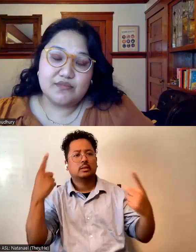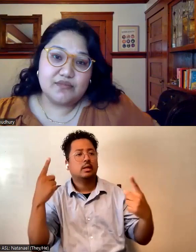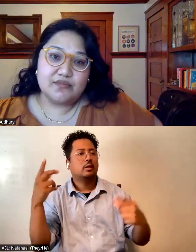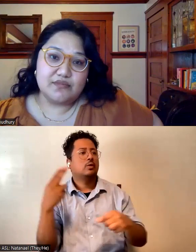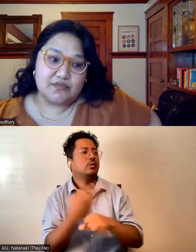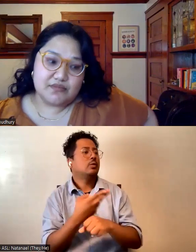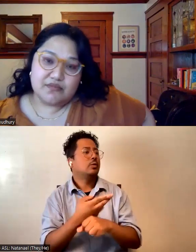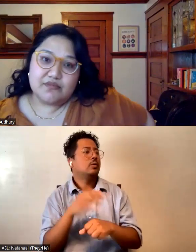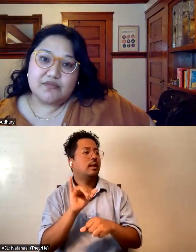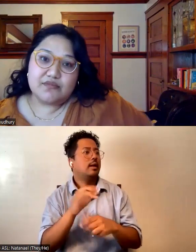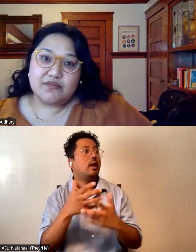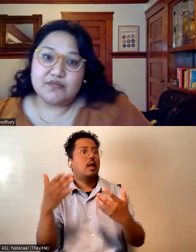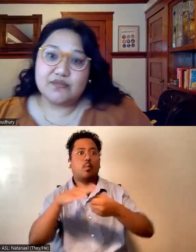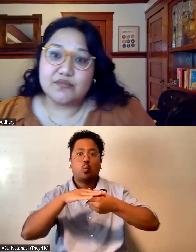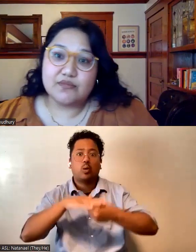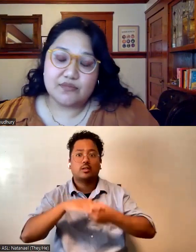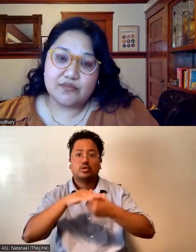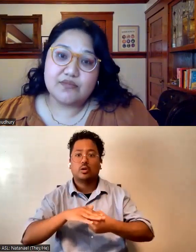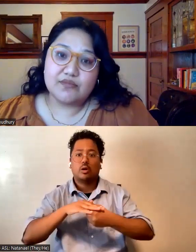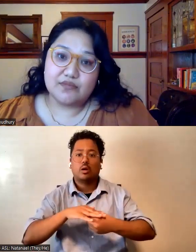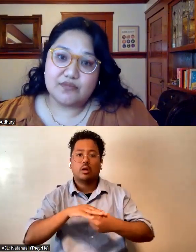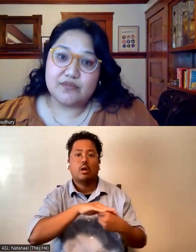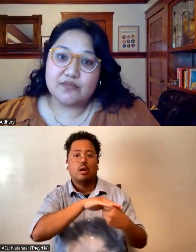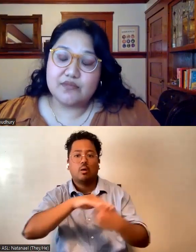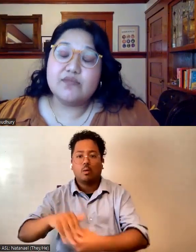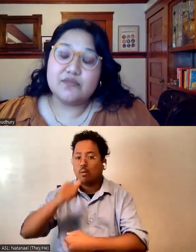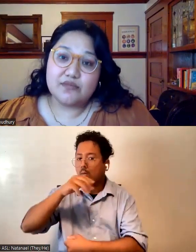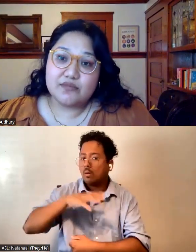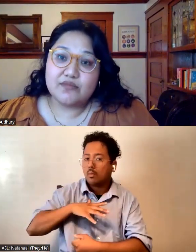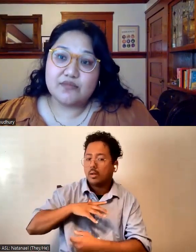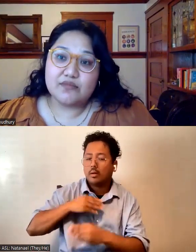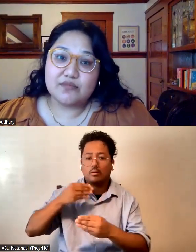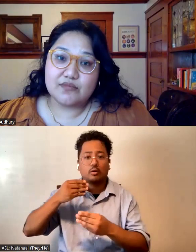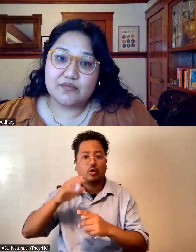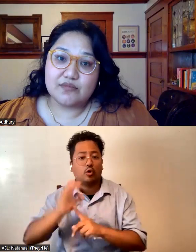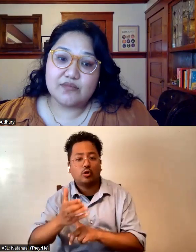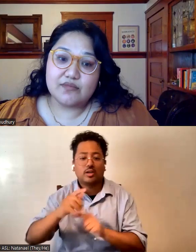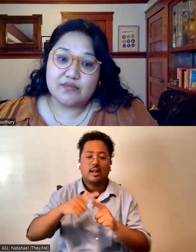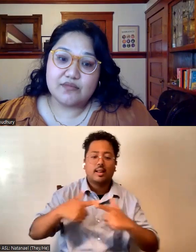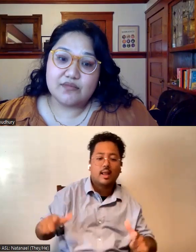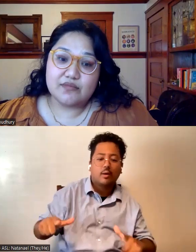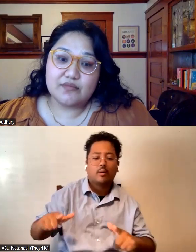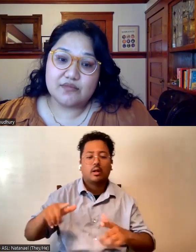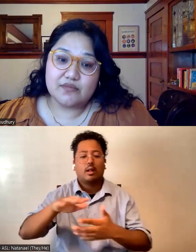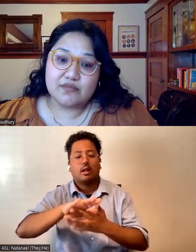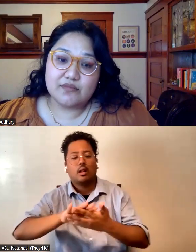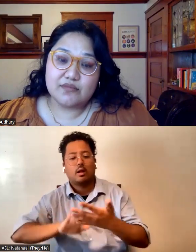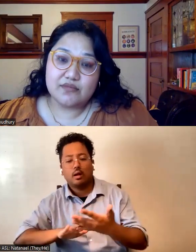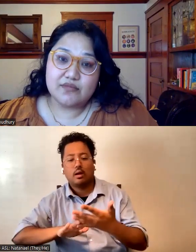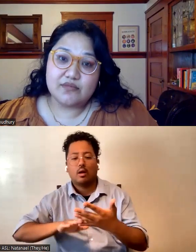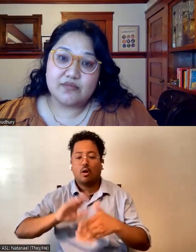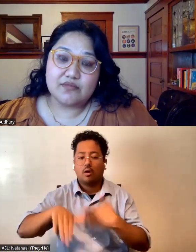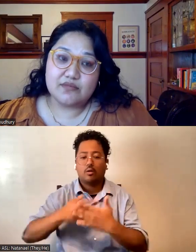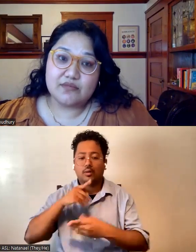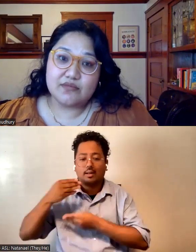or so much pressure is put on women to pass down tradition, culture, language, holidays, is I